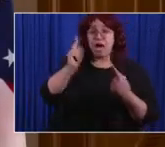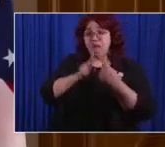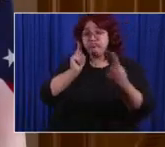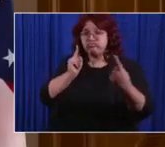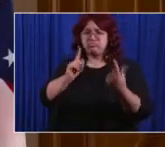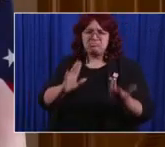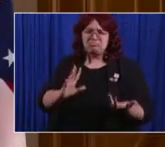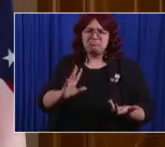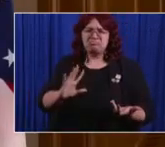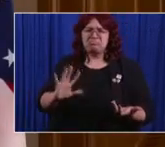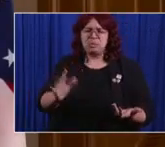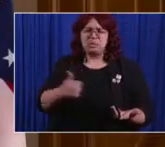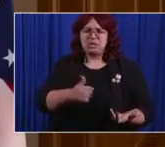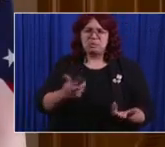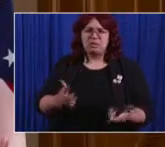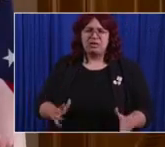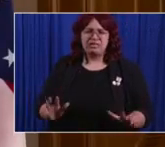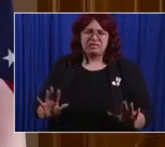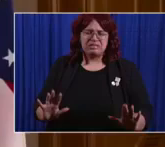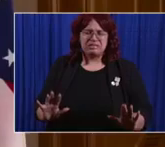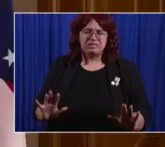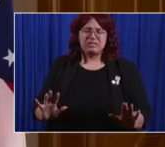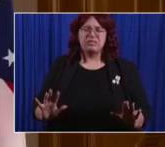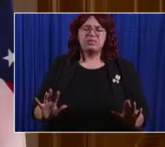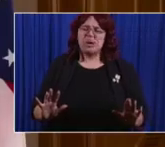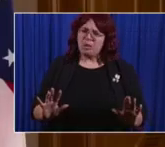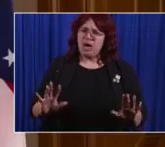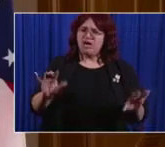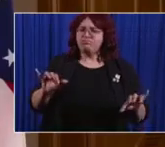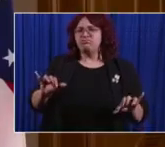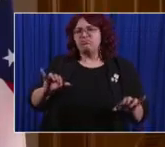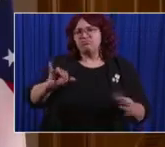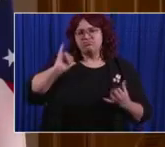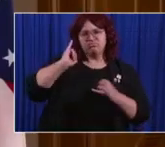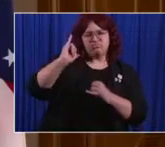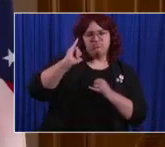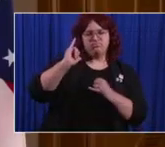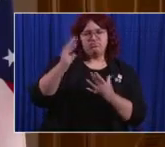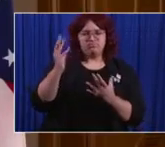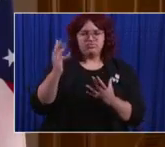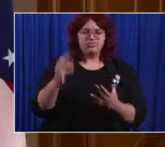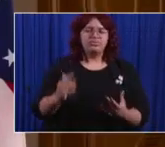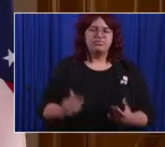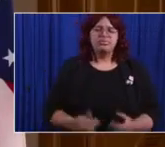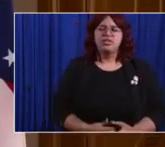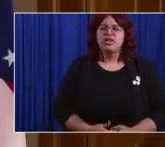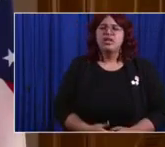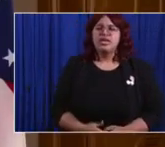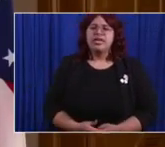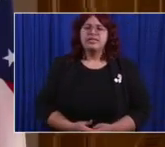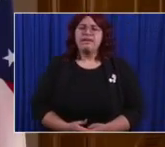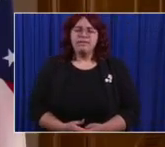and that's what we're doing. Now, I just will take this opportunity to add, I think, one of